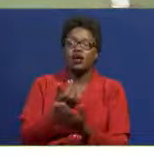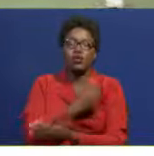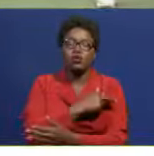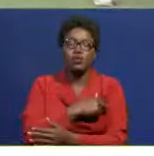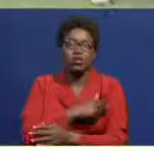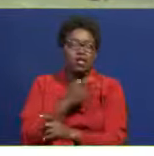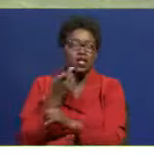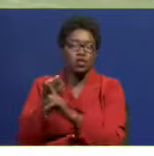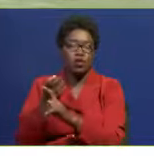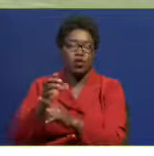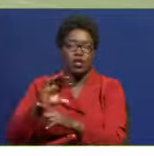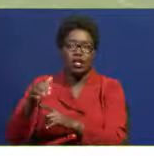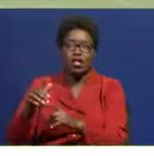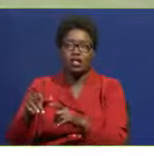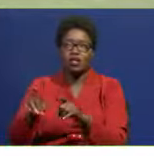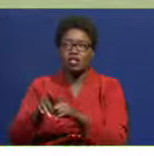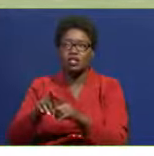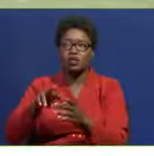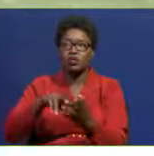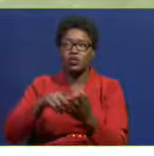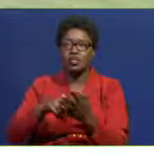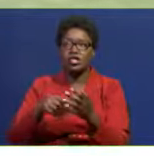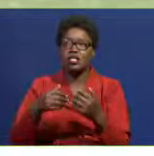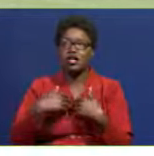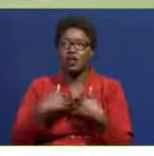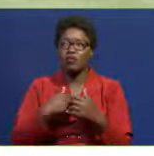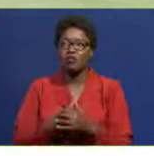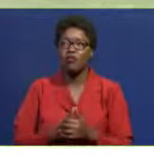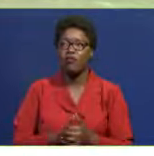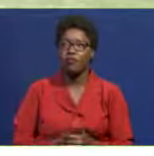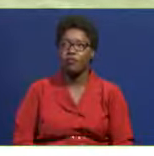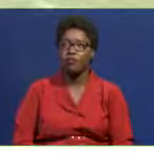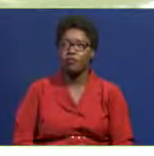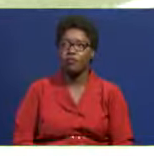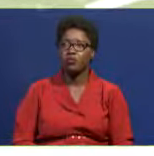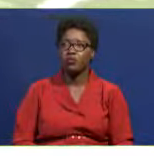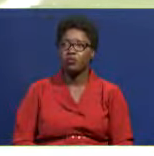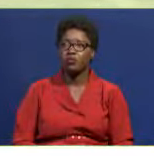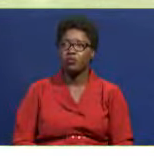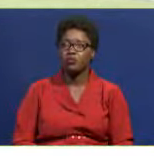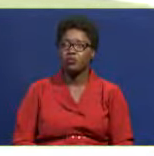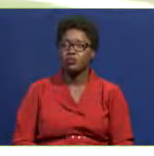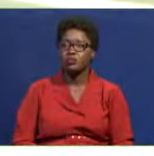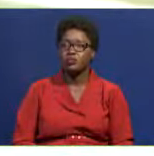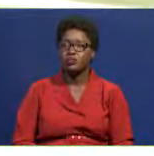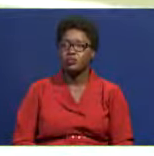County, to carry out the same initiative. Tilio Marco for Prime Edition.